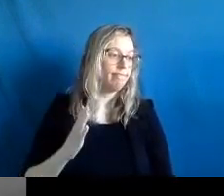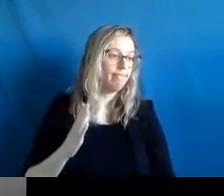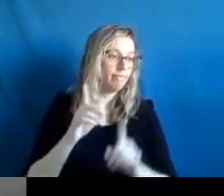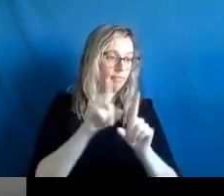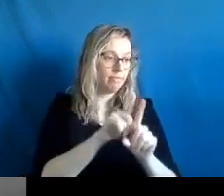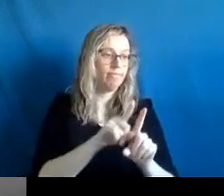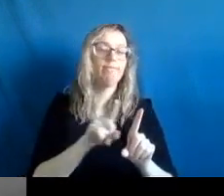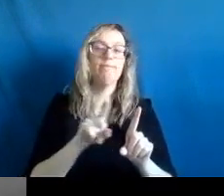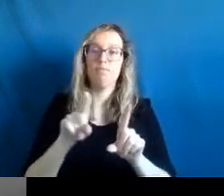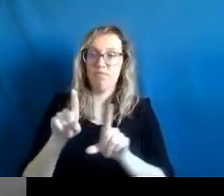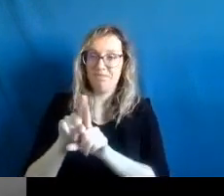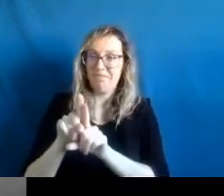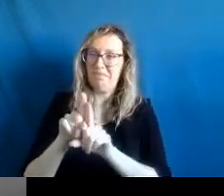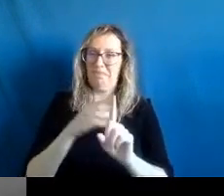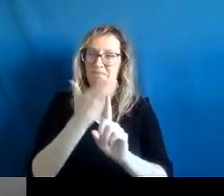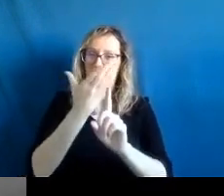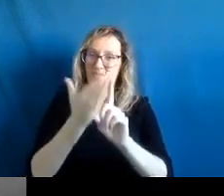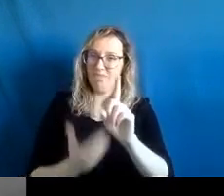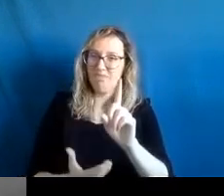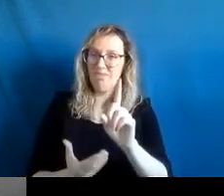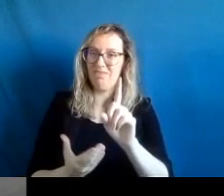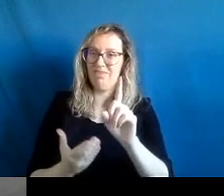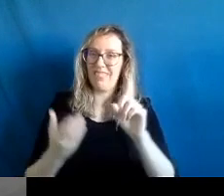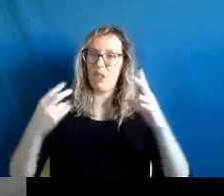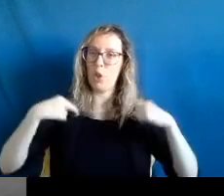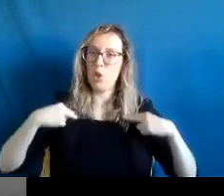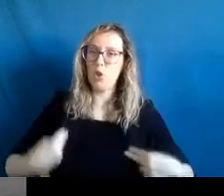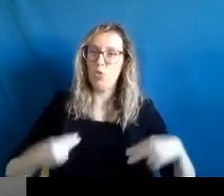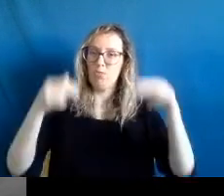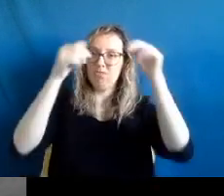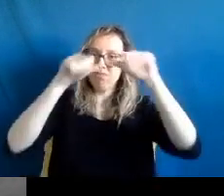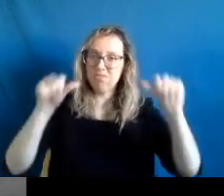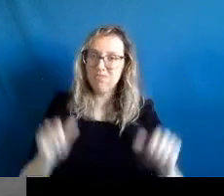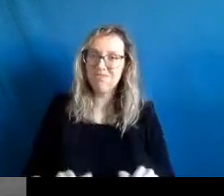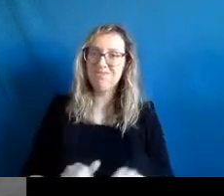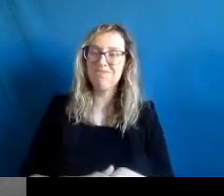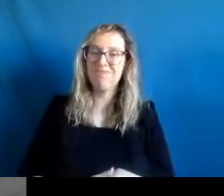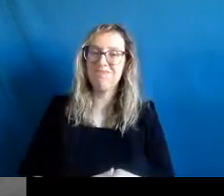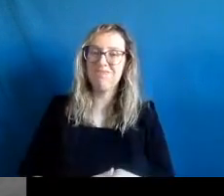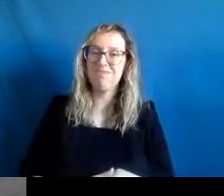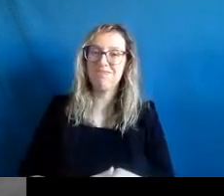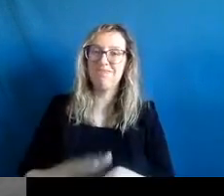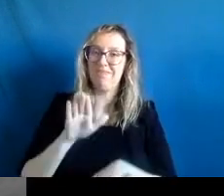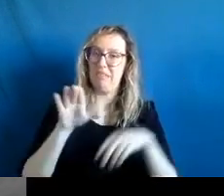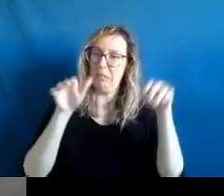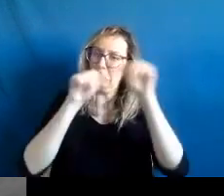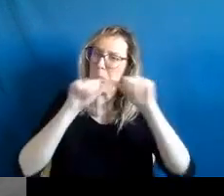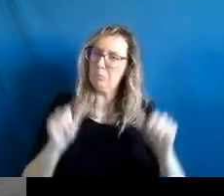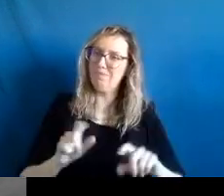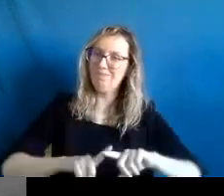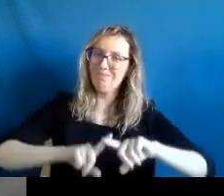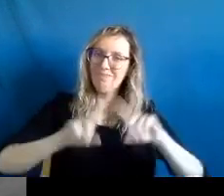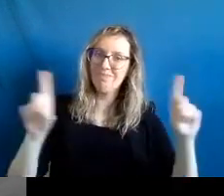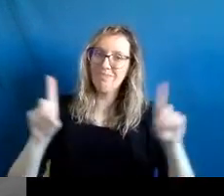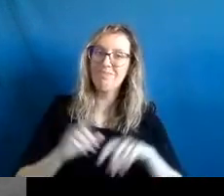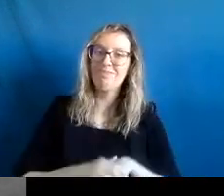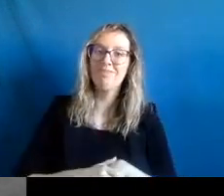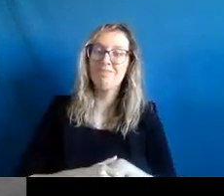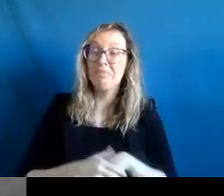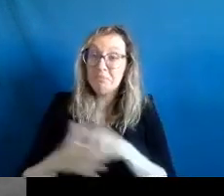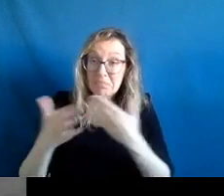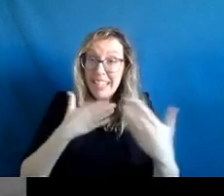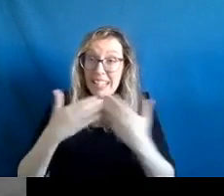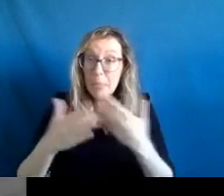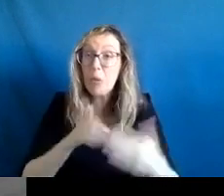appeared disfigured and human. His appearance, unlike that of mortals. But he will astonish many